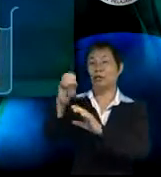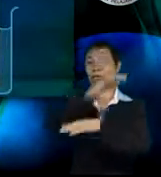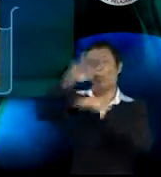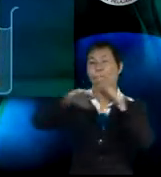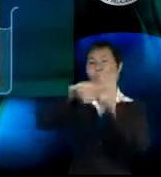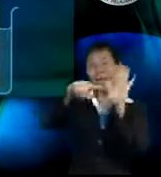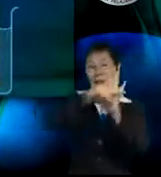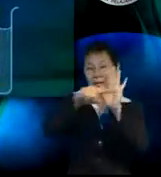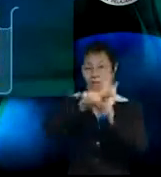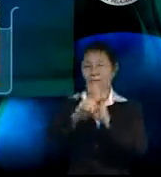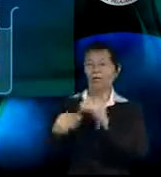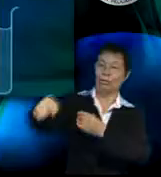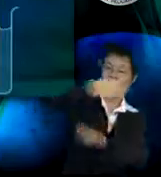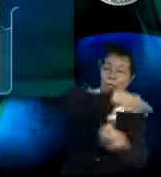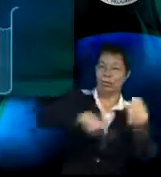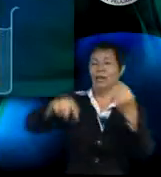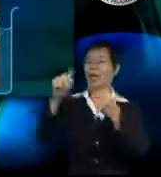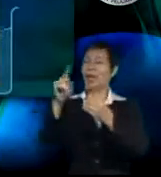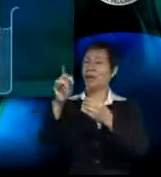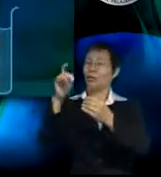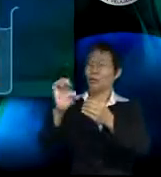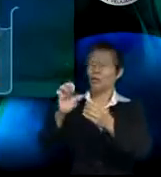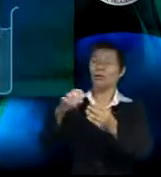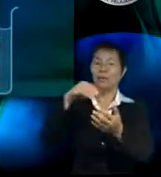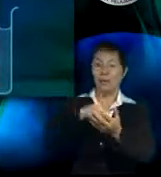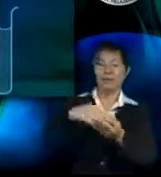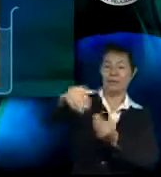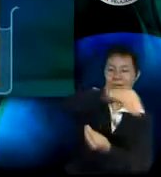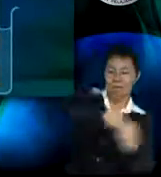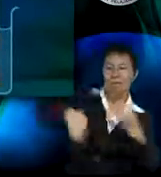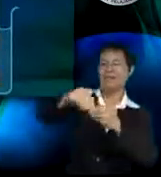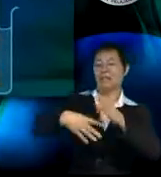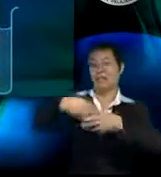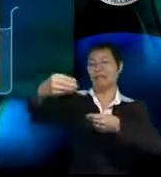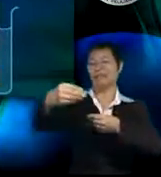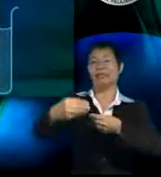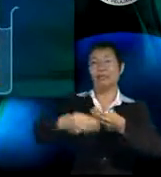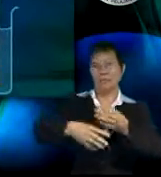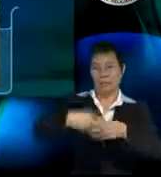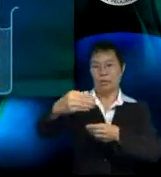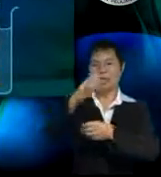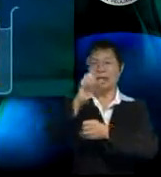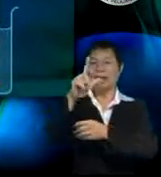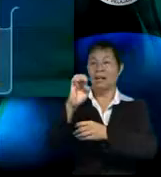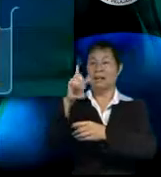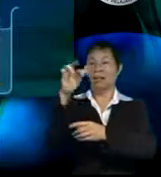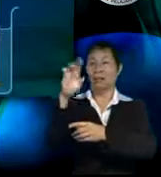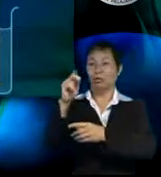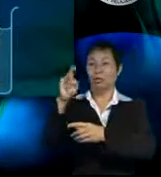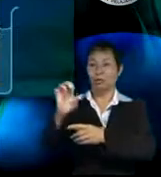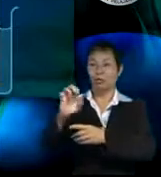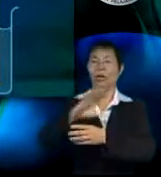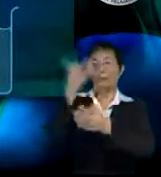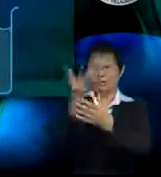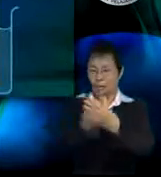negative ions go to the anode. Here it gives away electrons, and the electrons are sucked back into